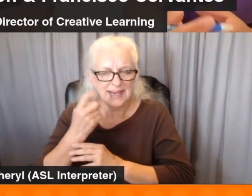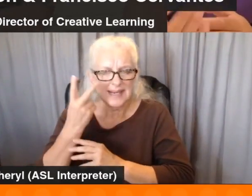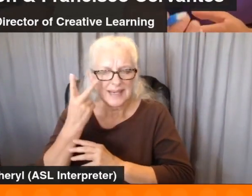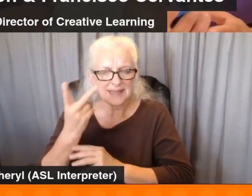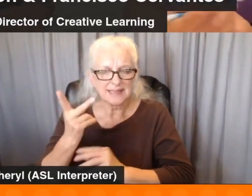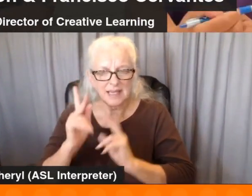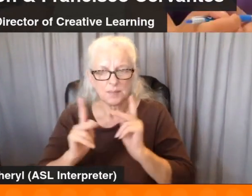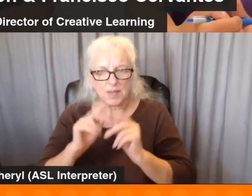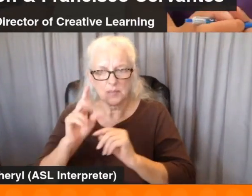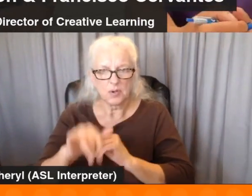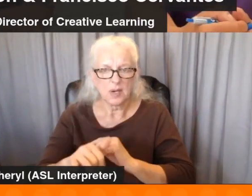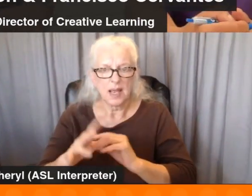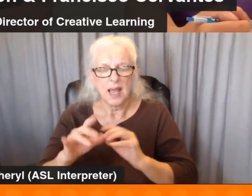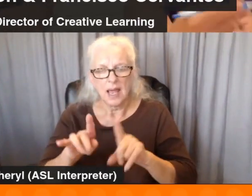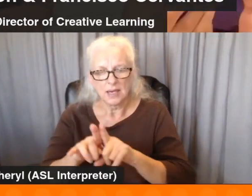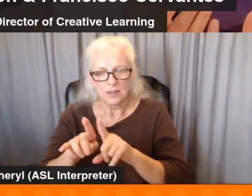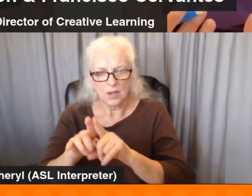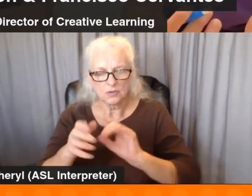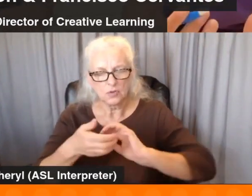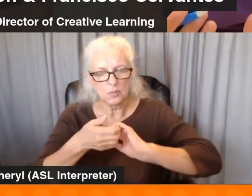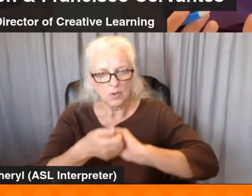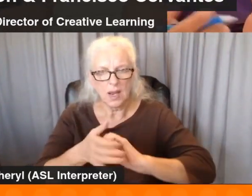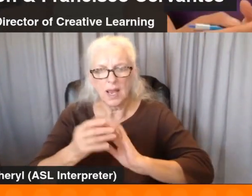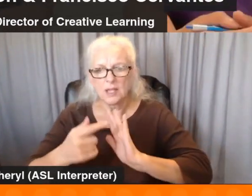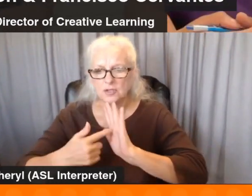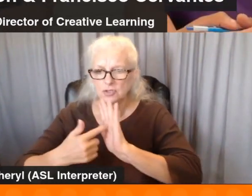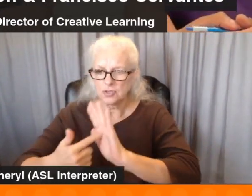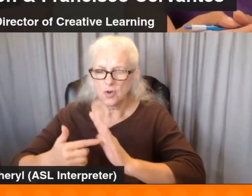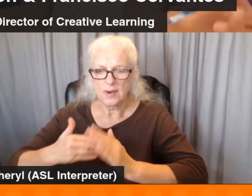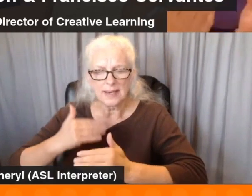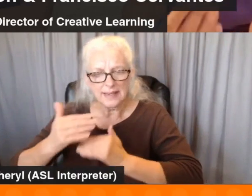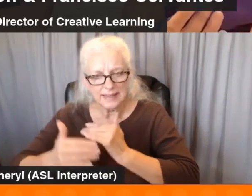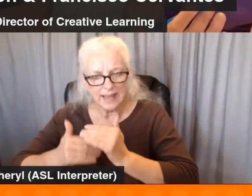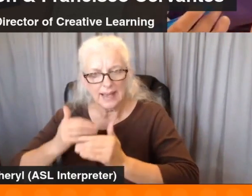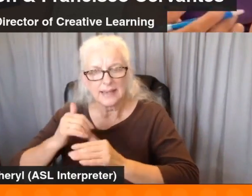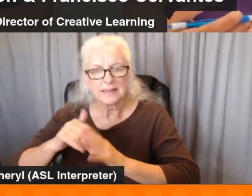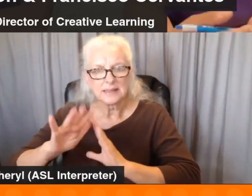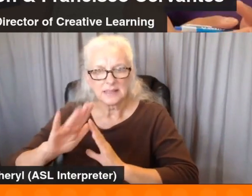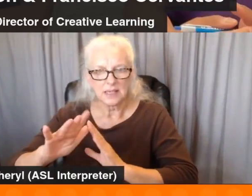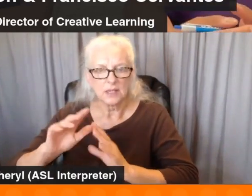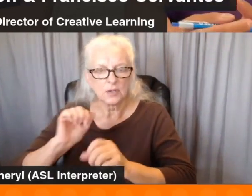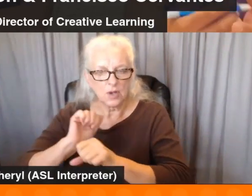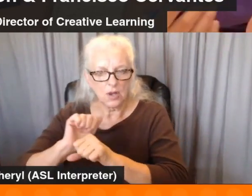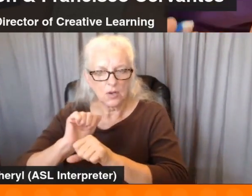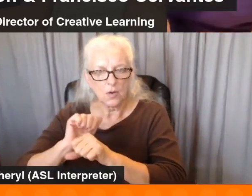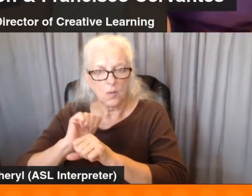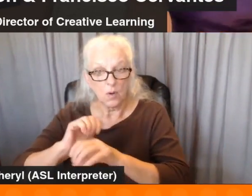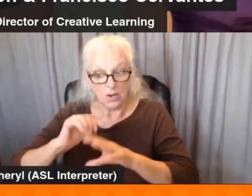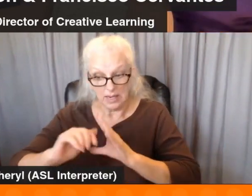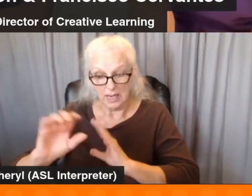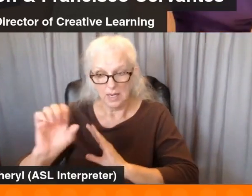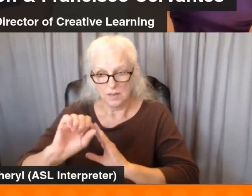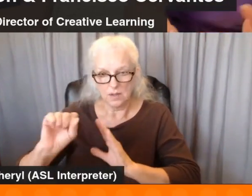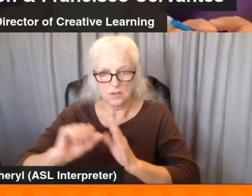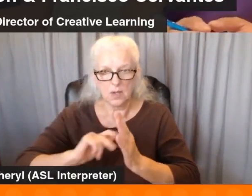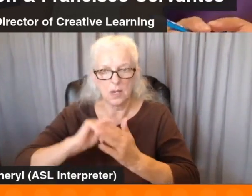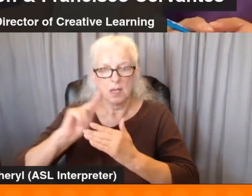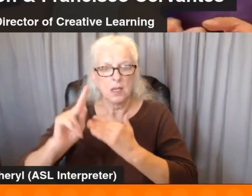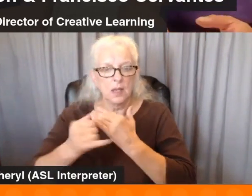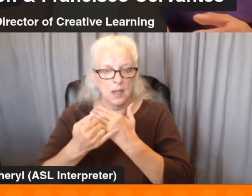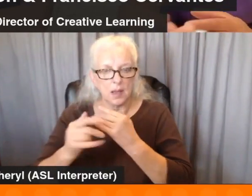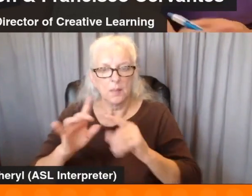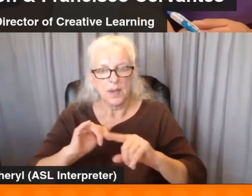that, being caring and collaborative, as well as expressing kindness in your work, not only through a Scratch project, but in how you connect with others, how